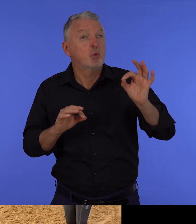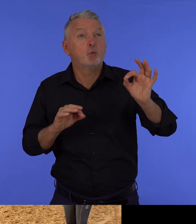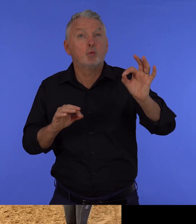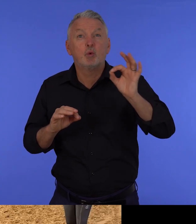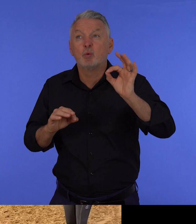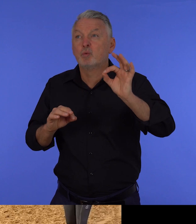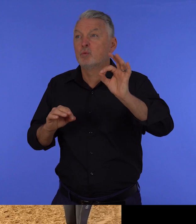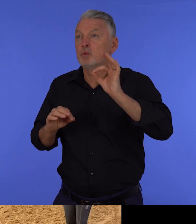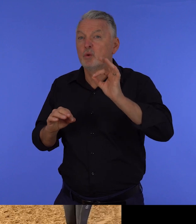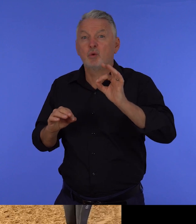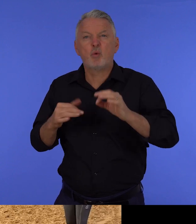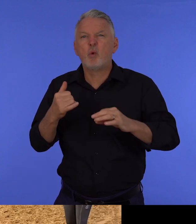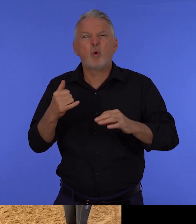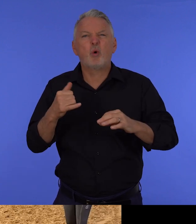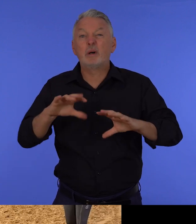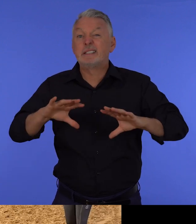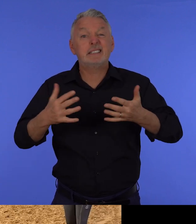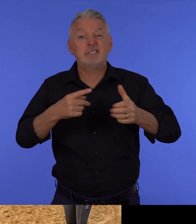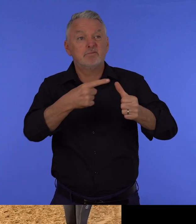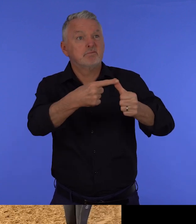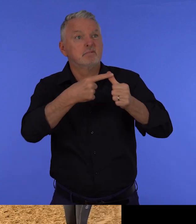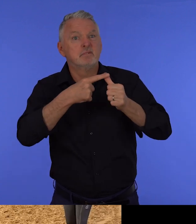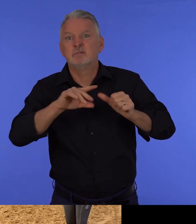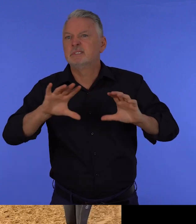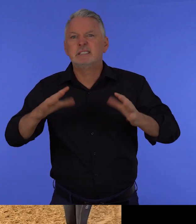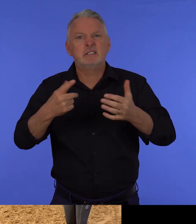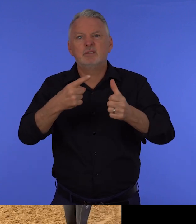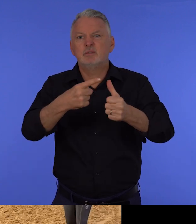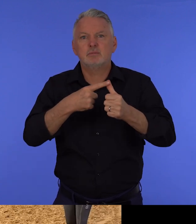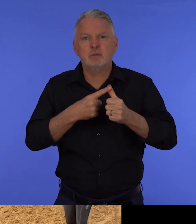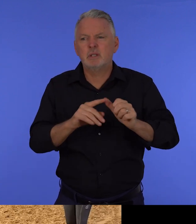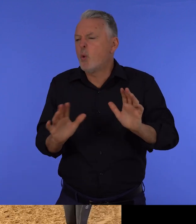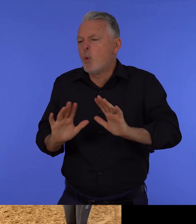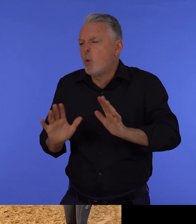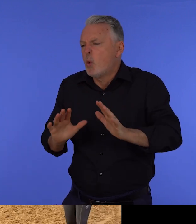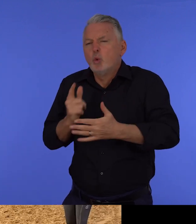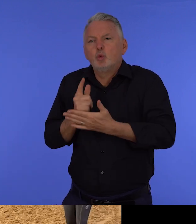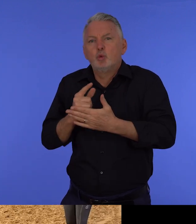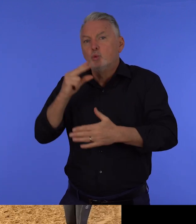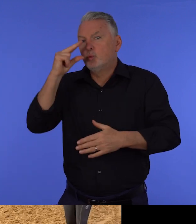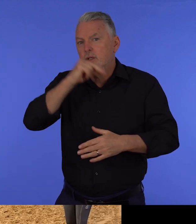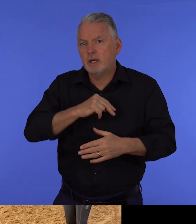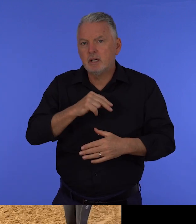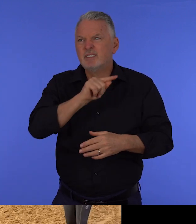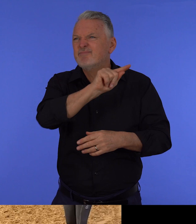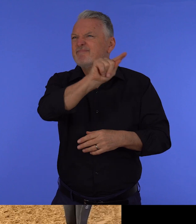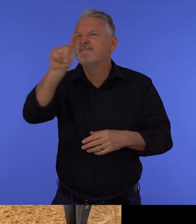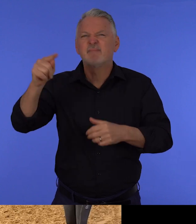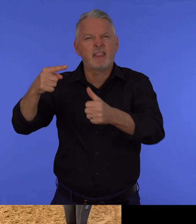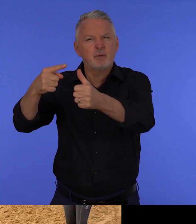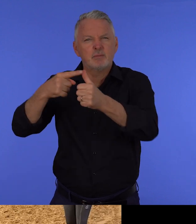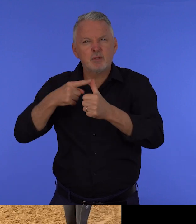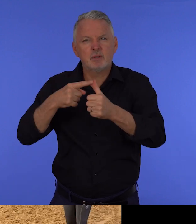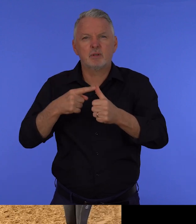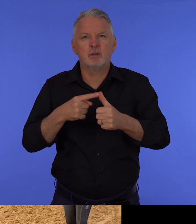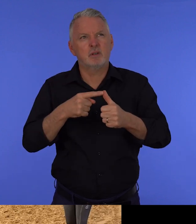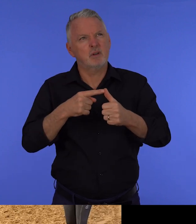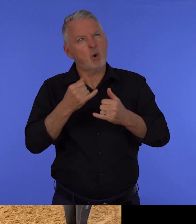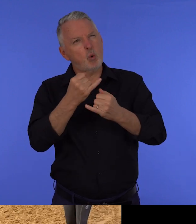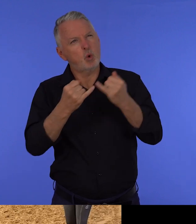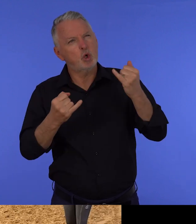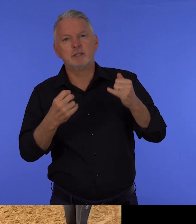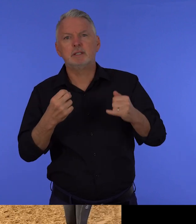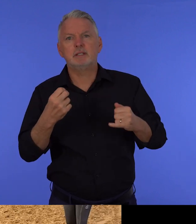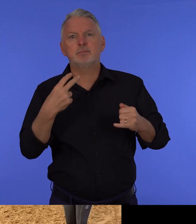see if she liked it. Nobody in our area really, they either didn't bother returning his calls, they said she was too